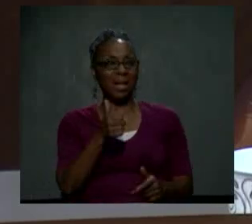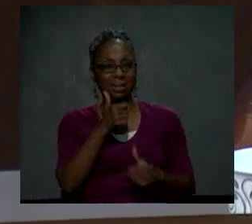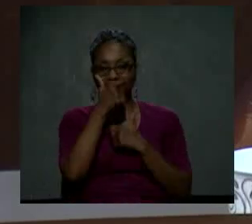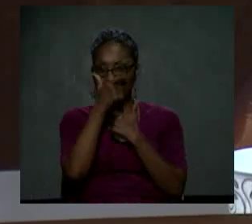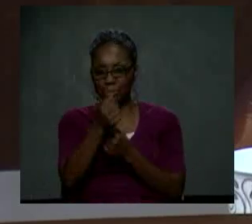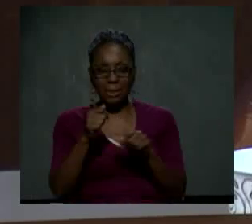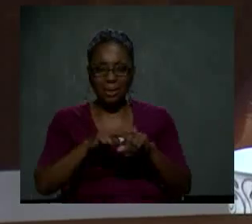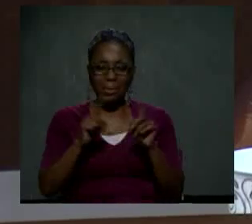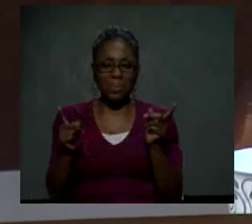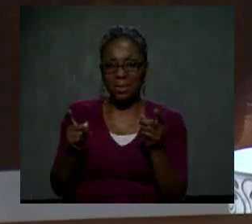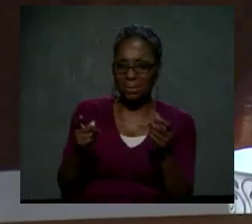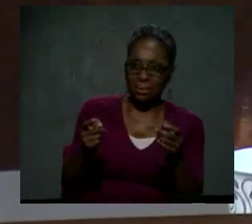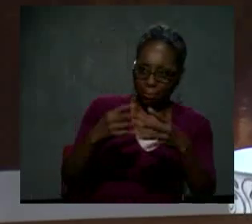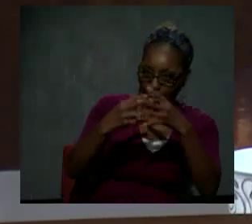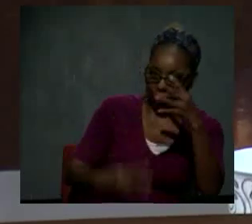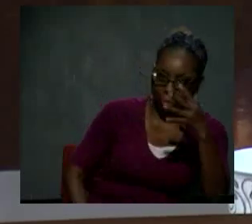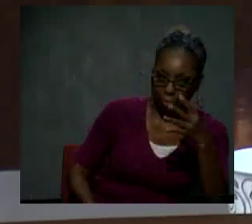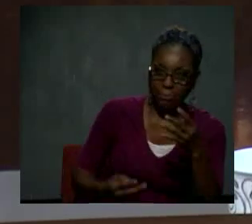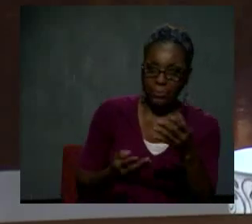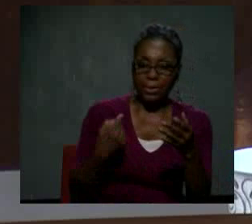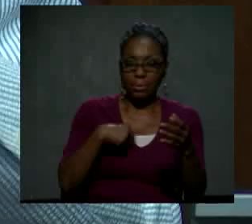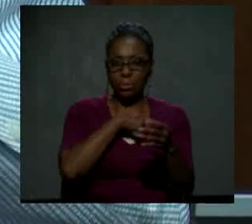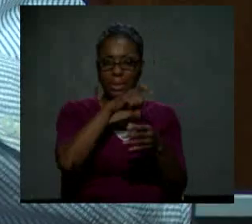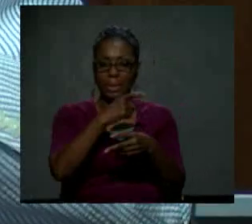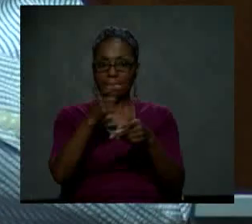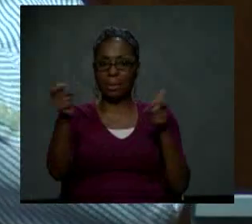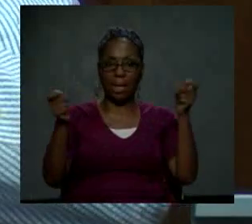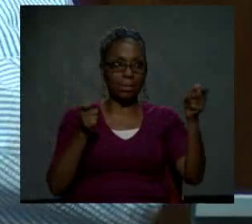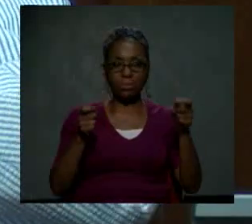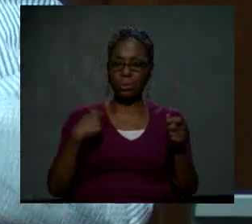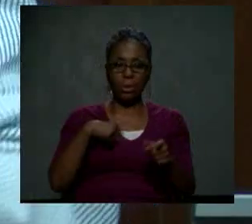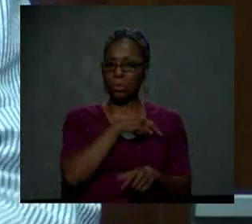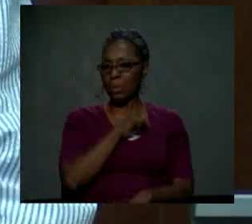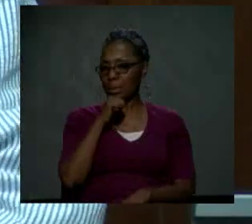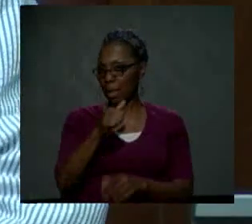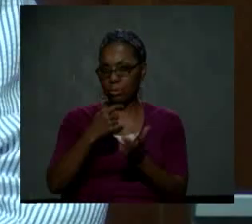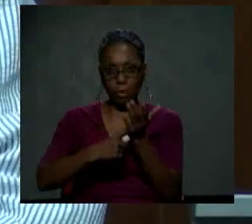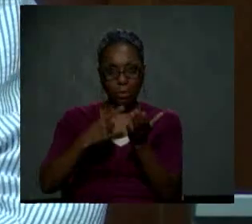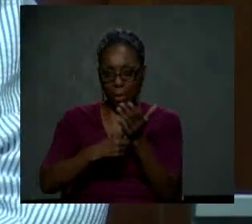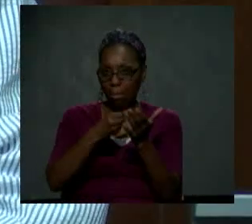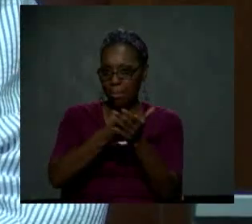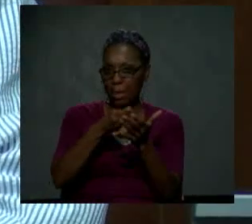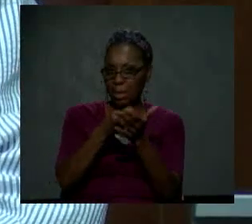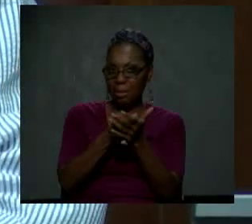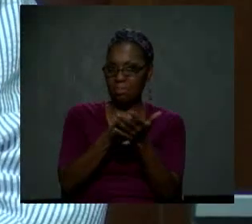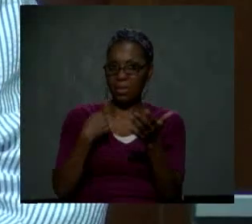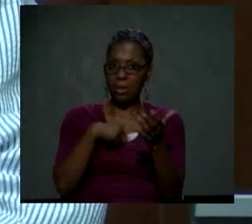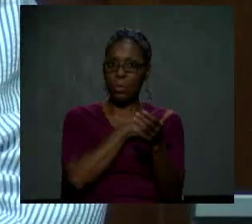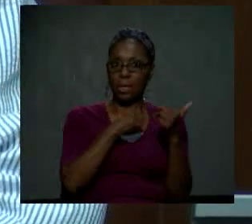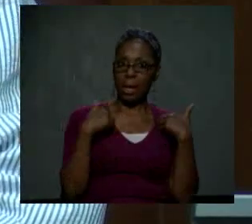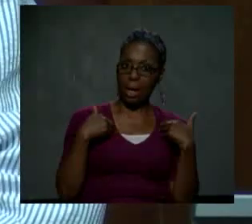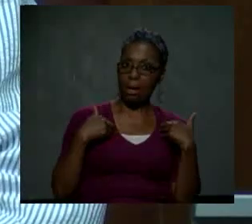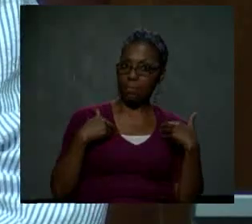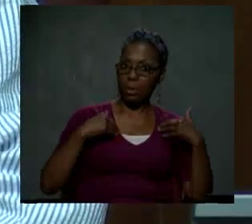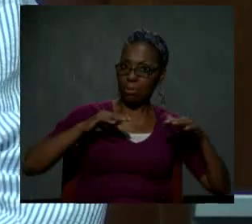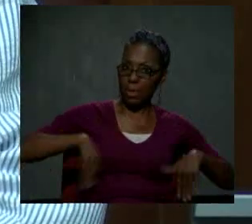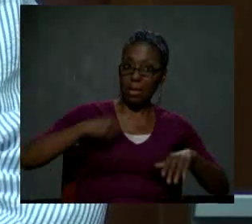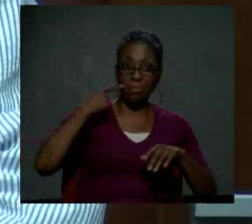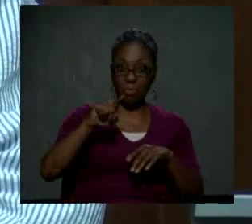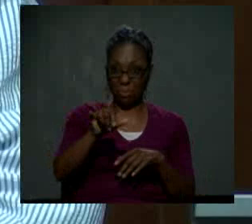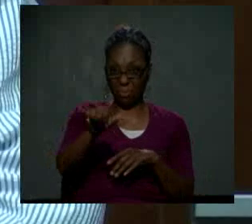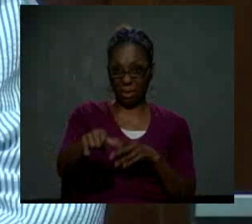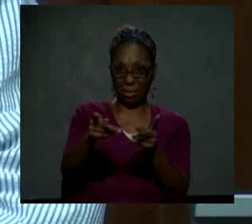you are, because there are so many other things that we need to take care of. So we're not talking about money that's available yet for the